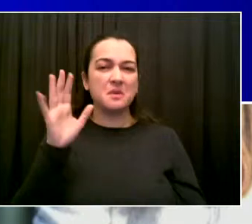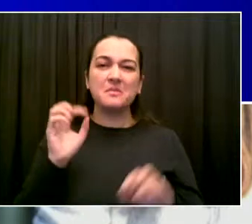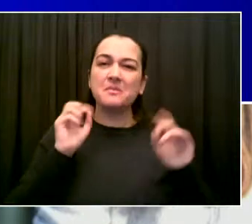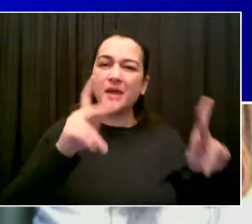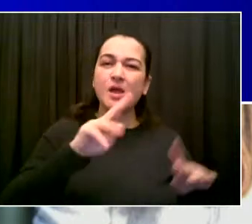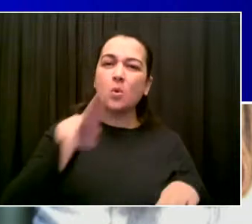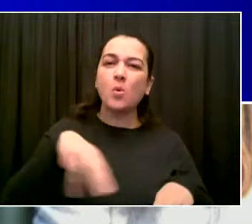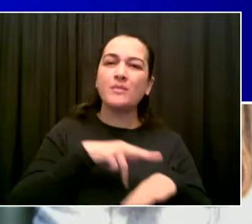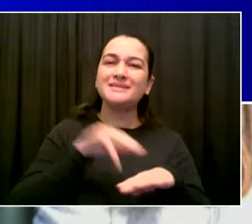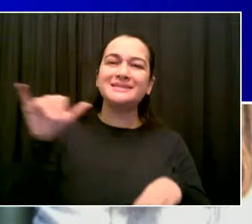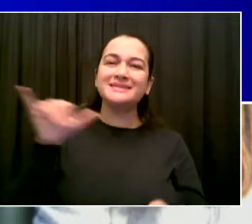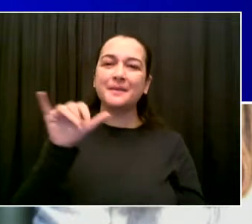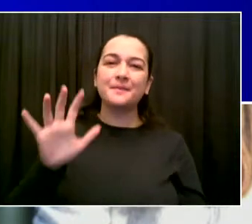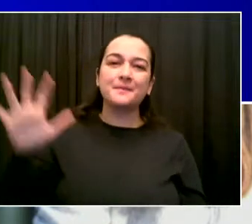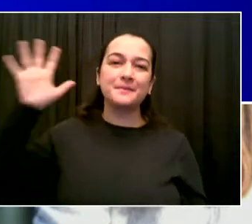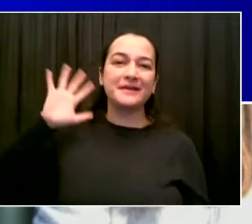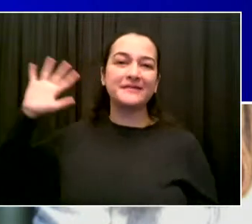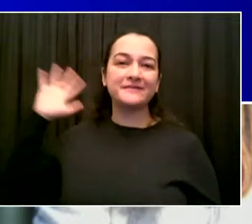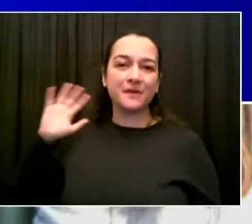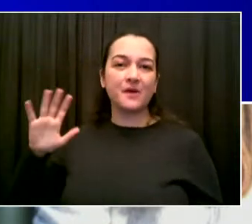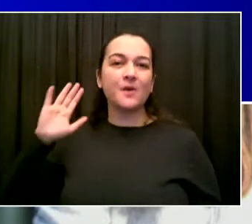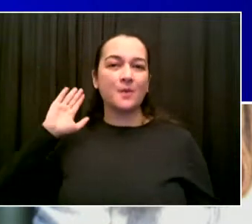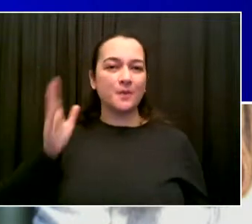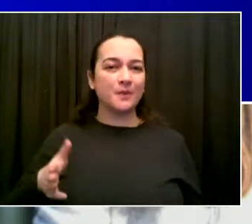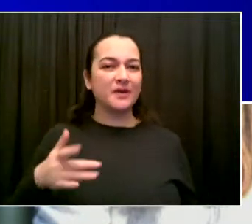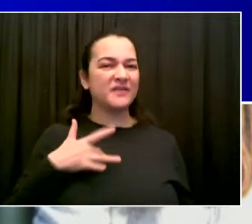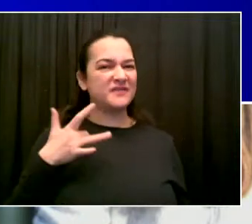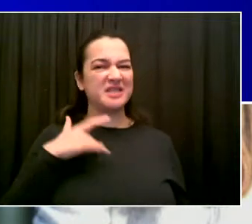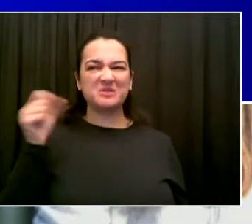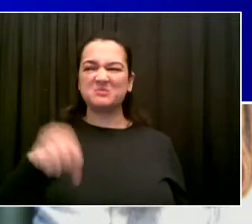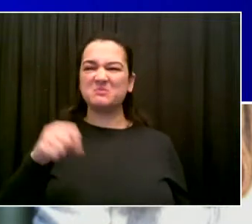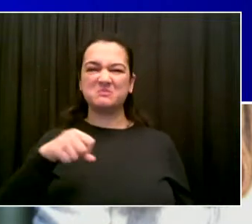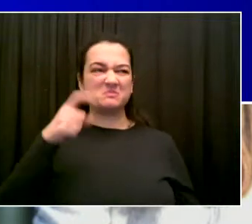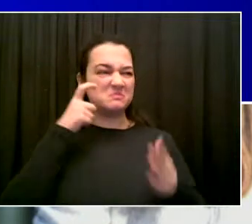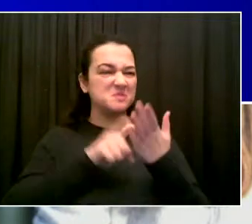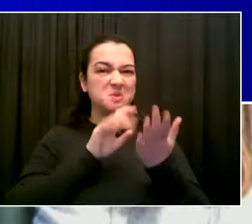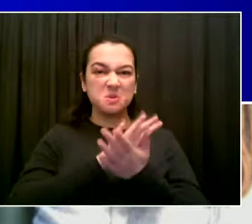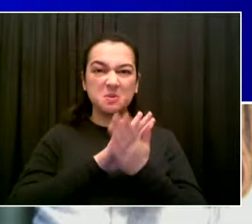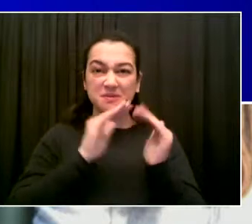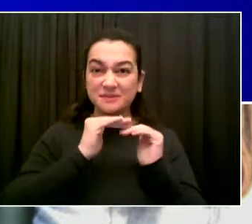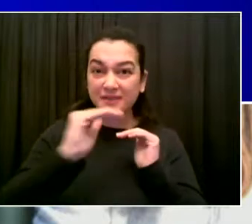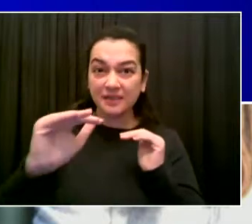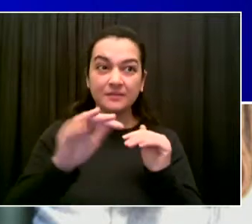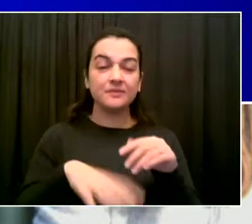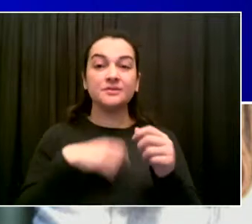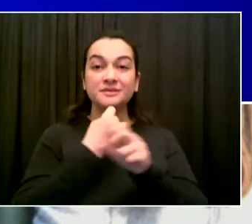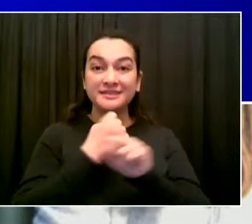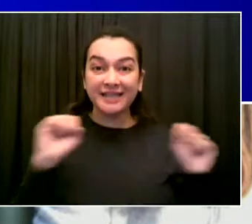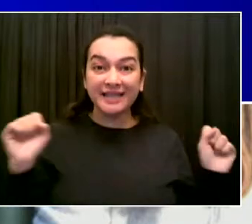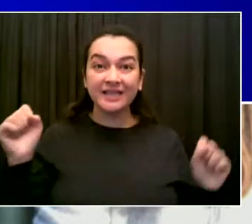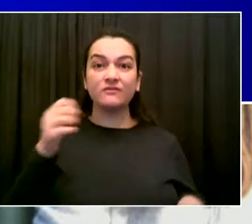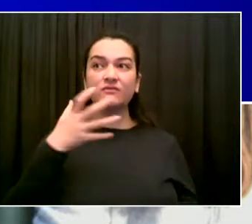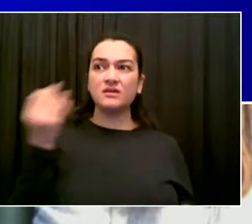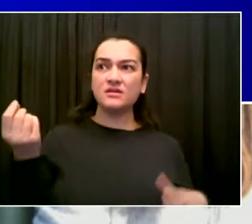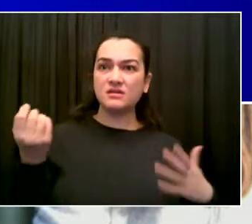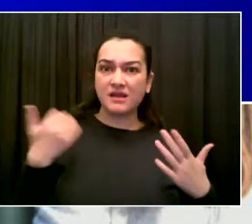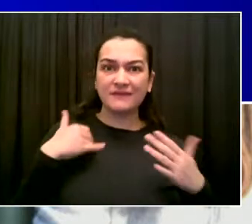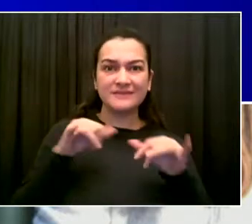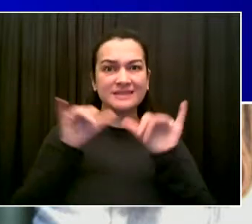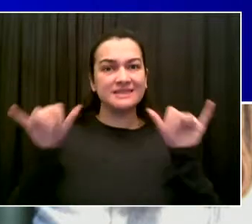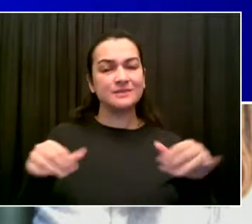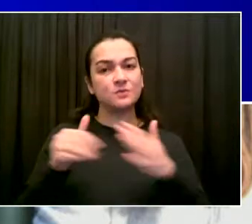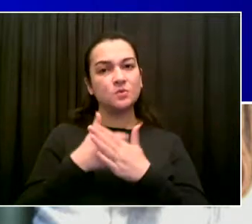with the level of vaccination we're now seeing in this city, which is going to make it possible. We're absolutely confident in our goal, 5 million New Yorkers fully